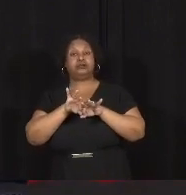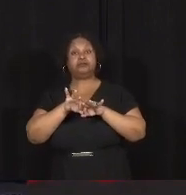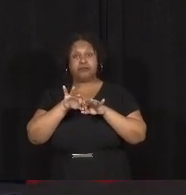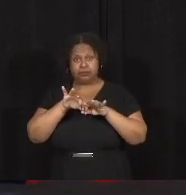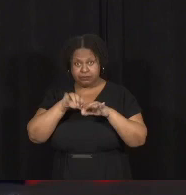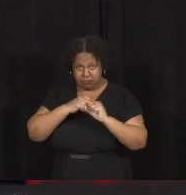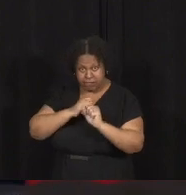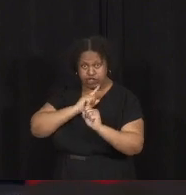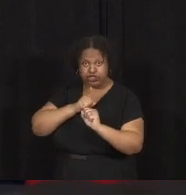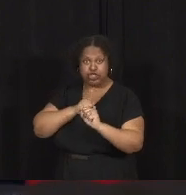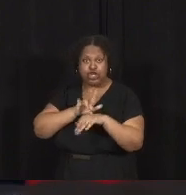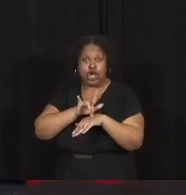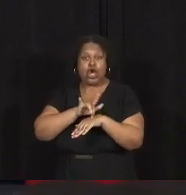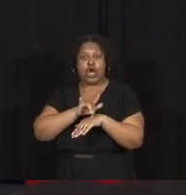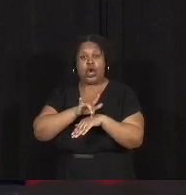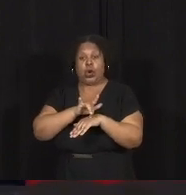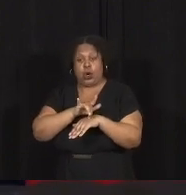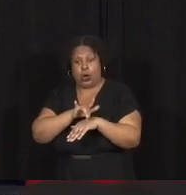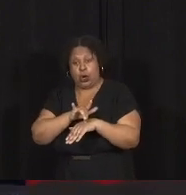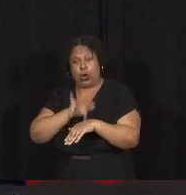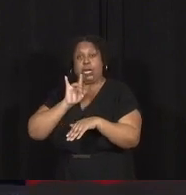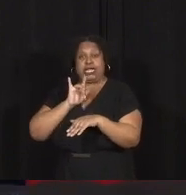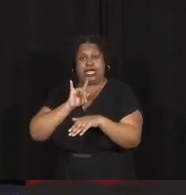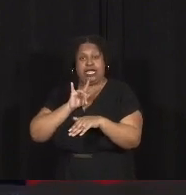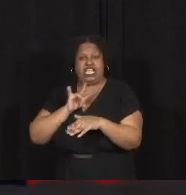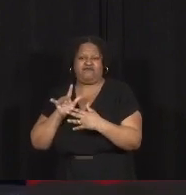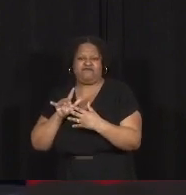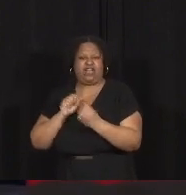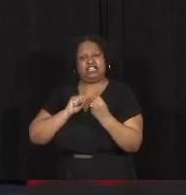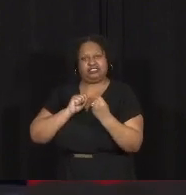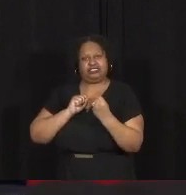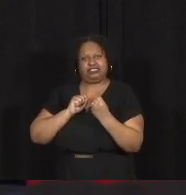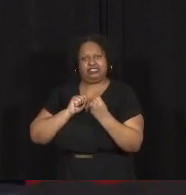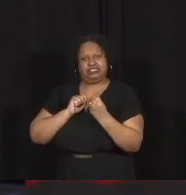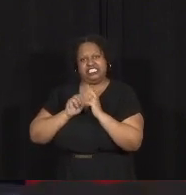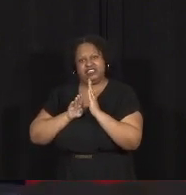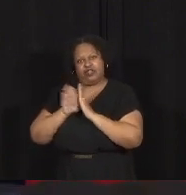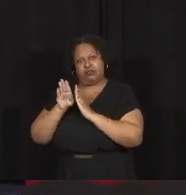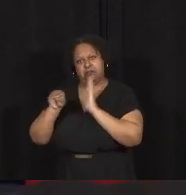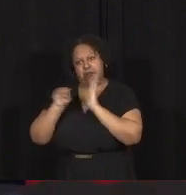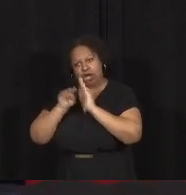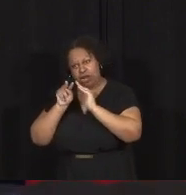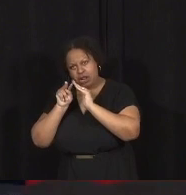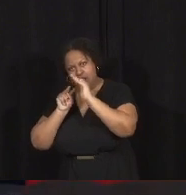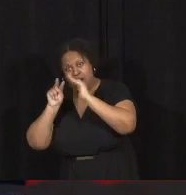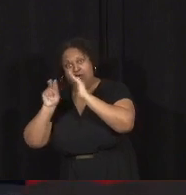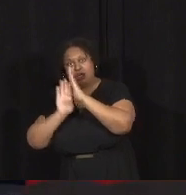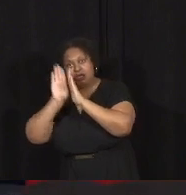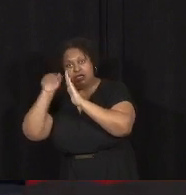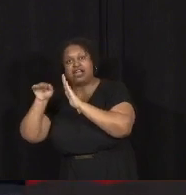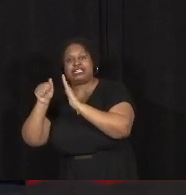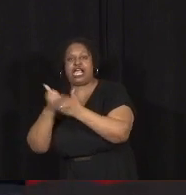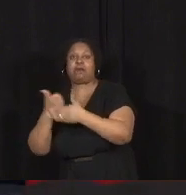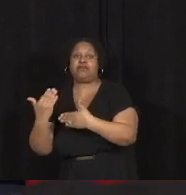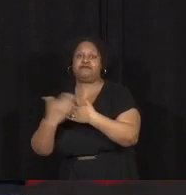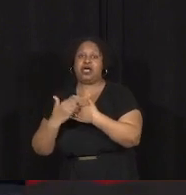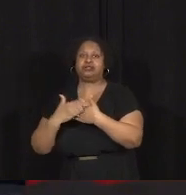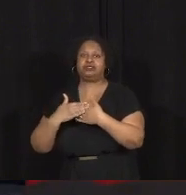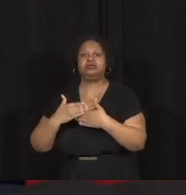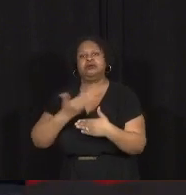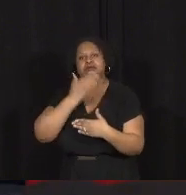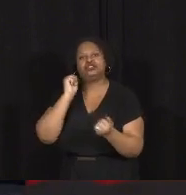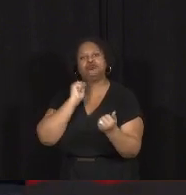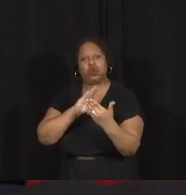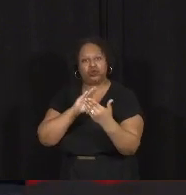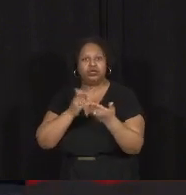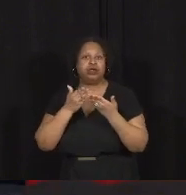quickly to advise us as to the correct measures to take, and that is what has